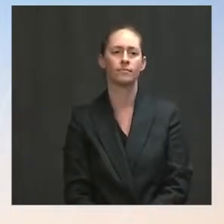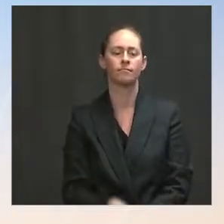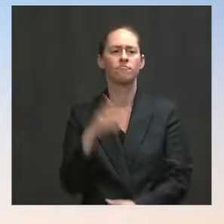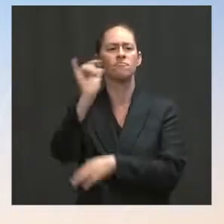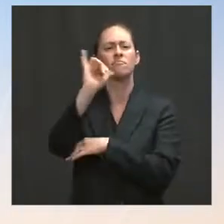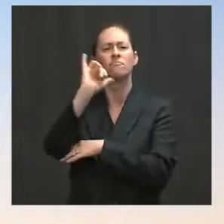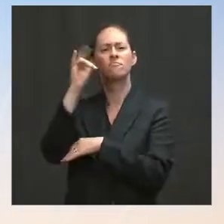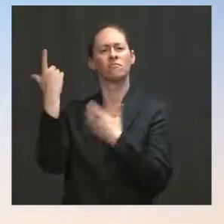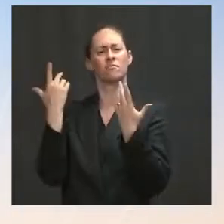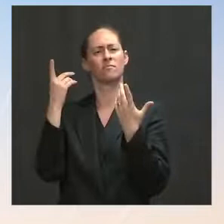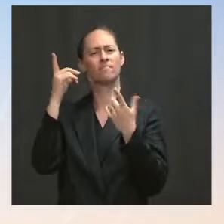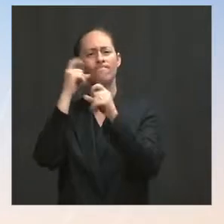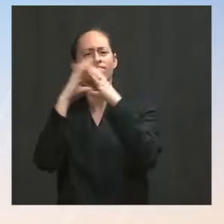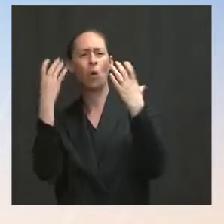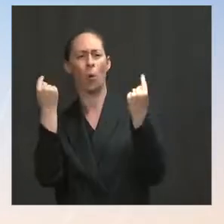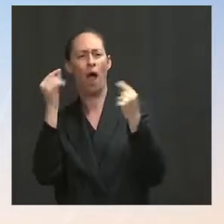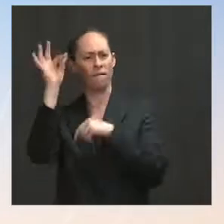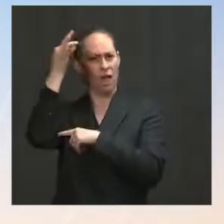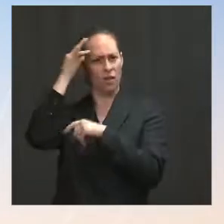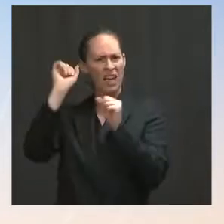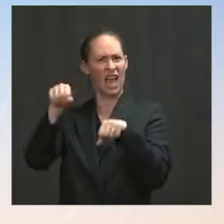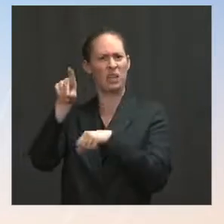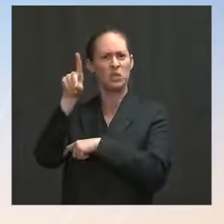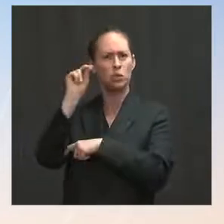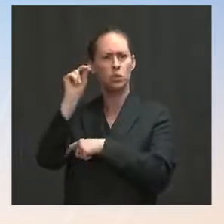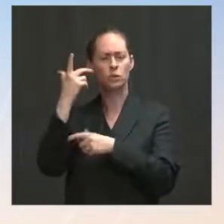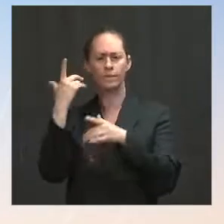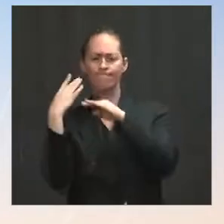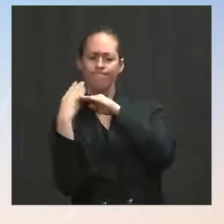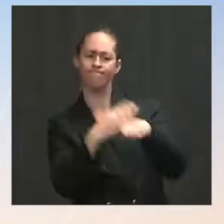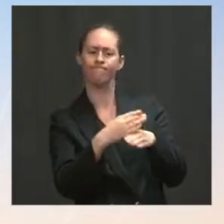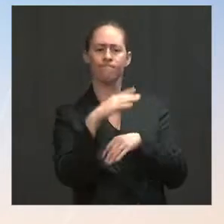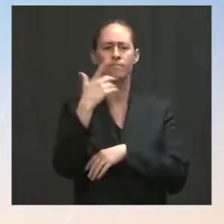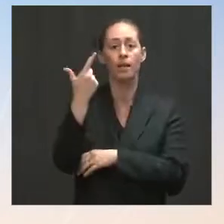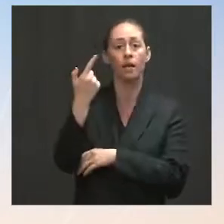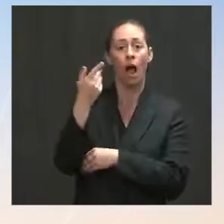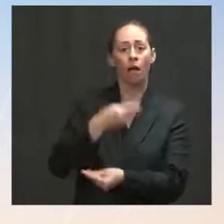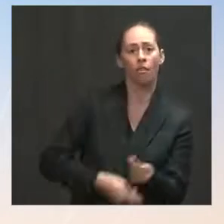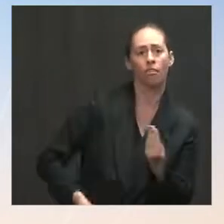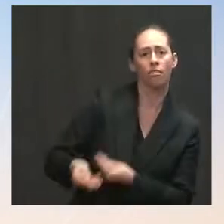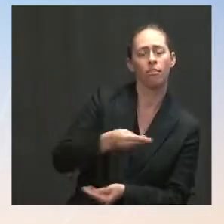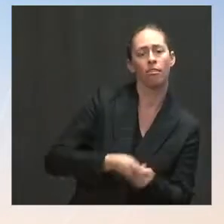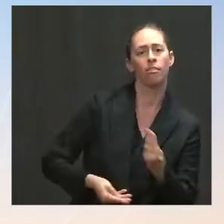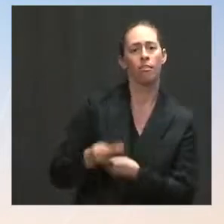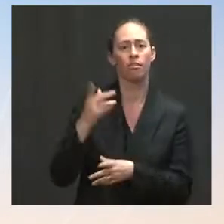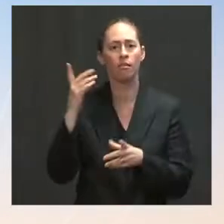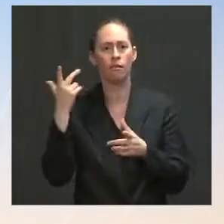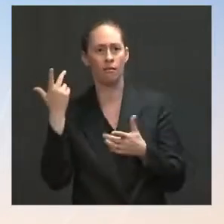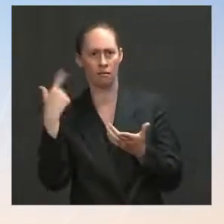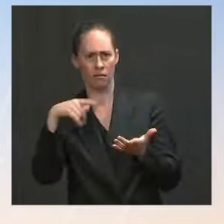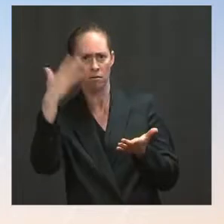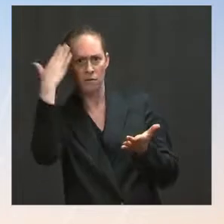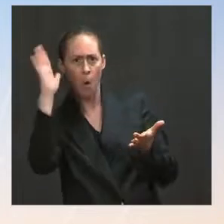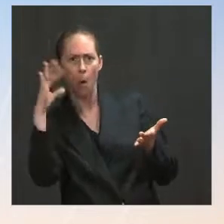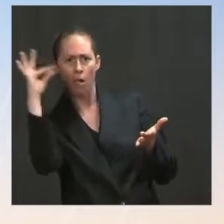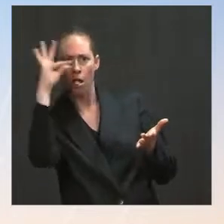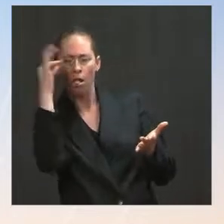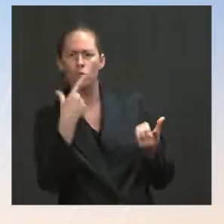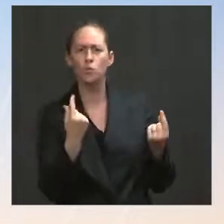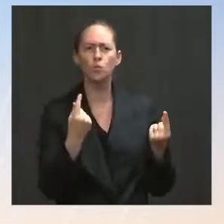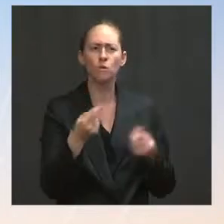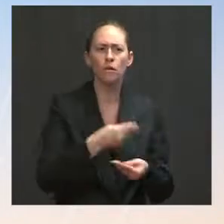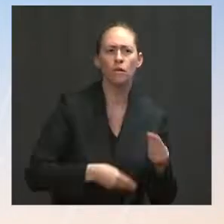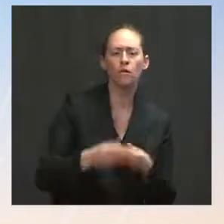including the administration's zero-tolerance policy for dealers who willfully sell guns illegally, the Department of Justice's gun trafficking strike